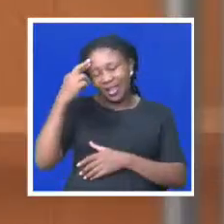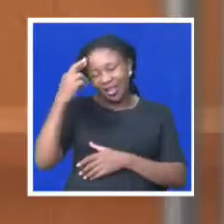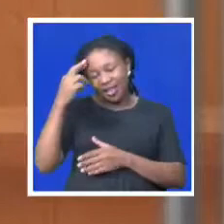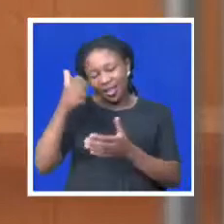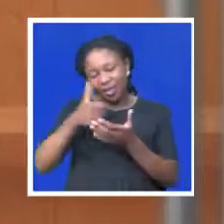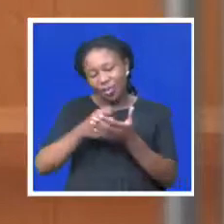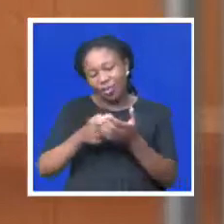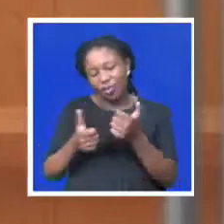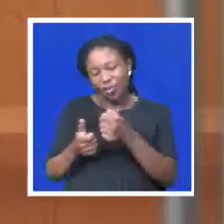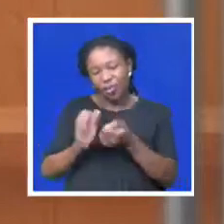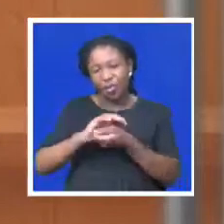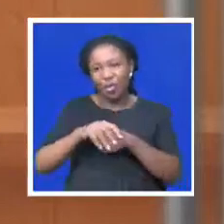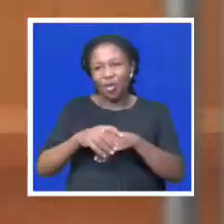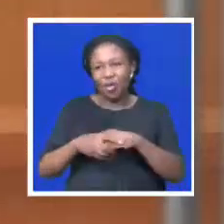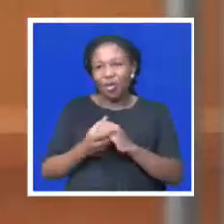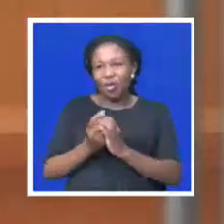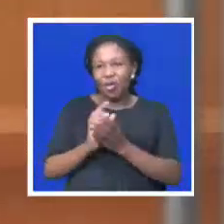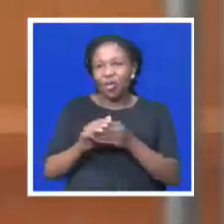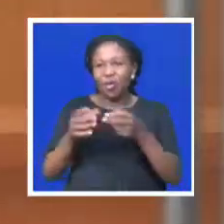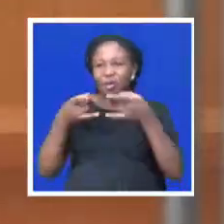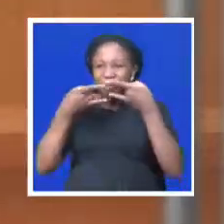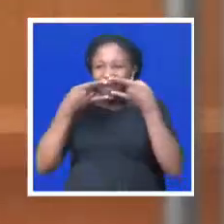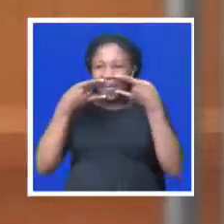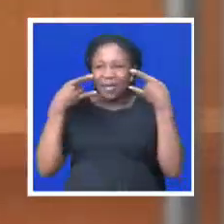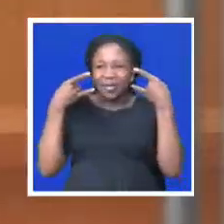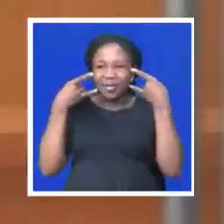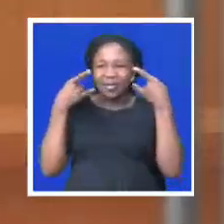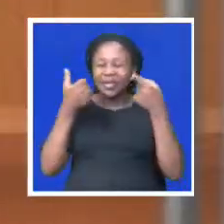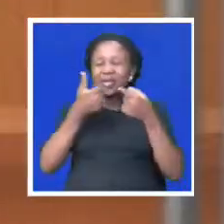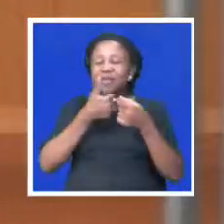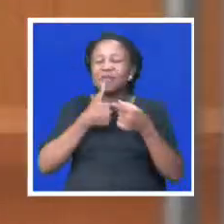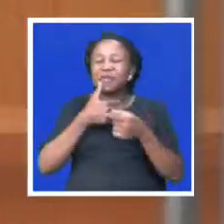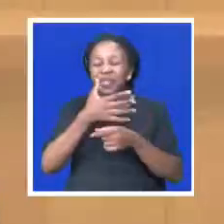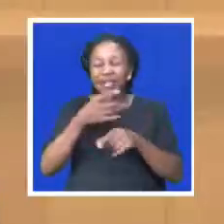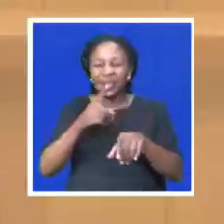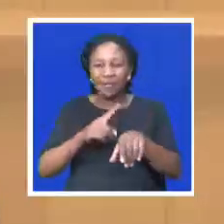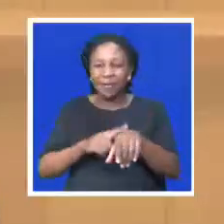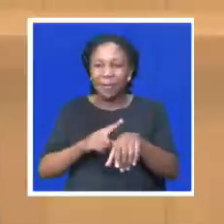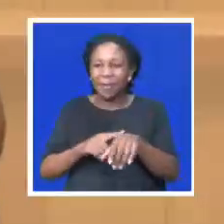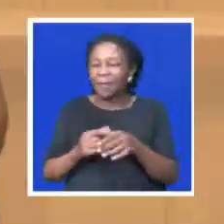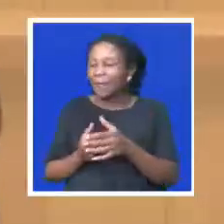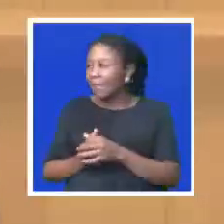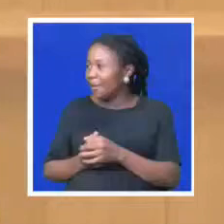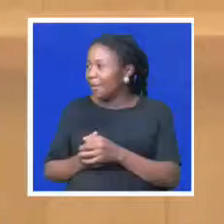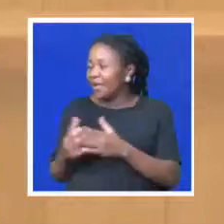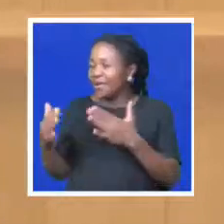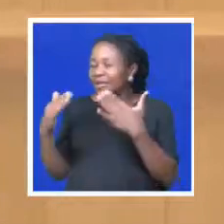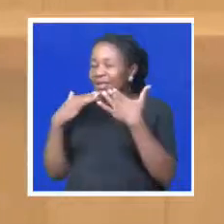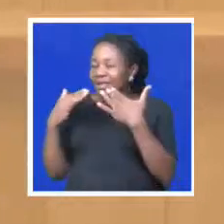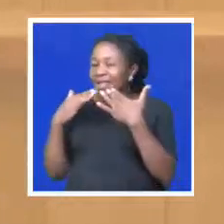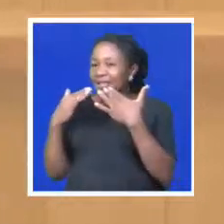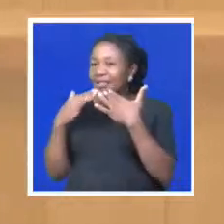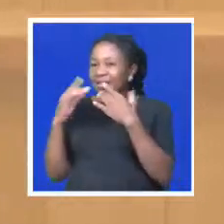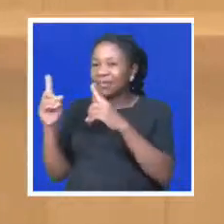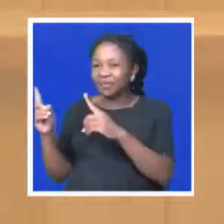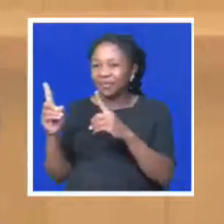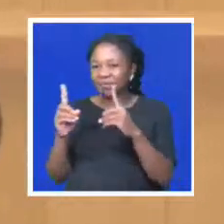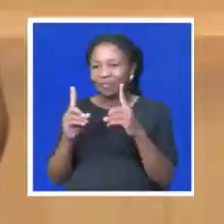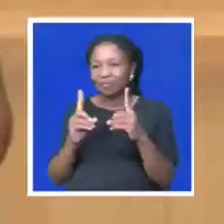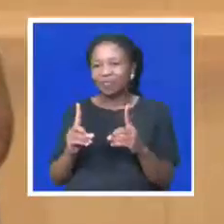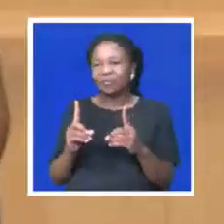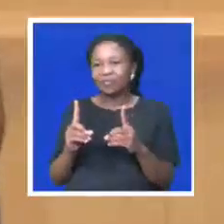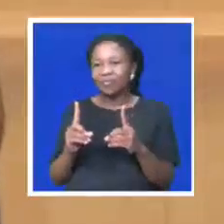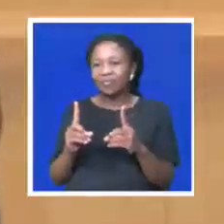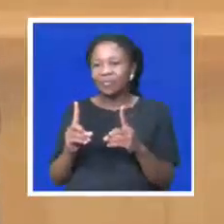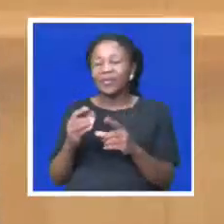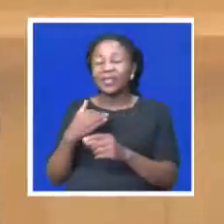a mask. Over to you, Nogwazi. Thank you so much, Doreen, for your lesson. We are hoping your Form 1s and Form 2s now can appreciate the